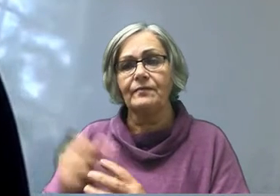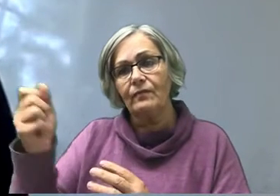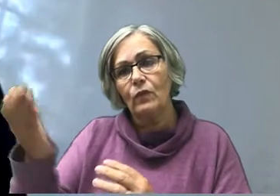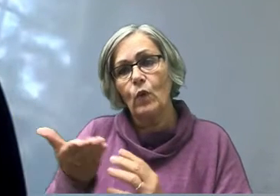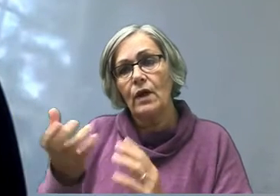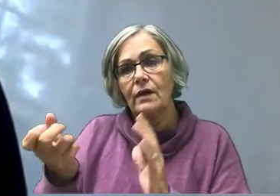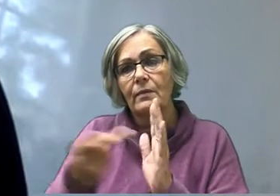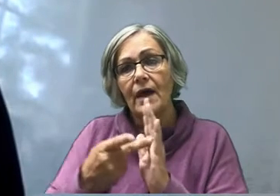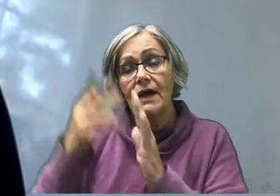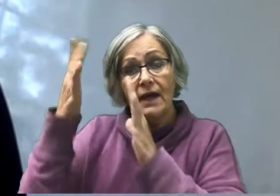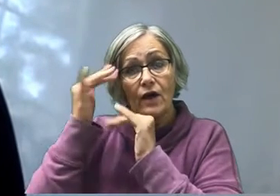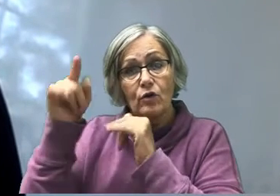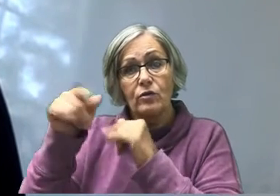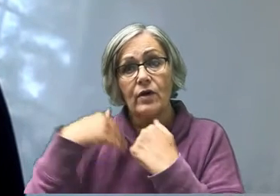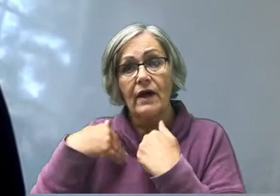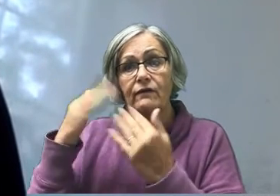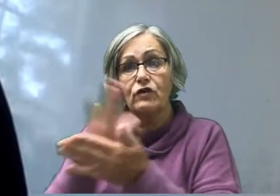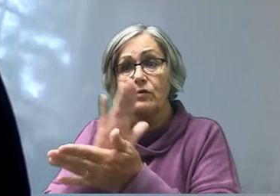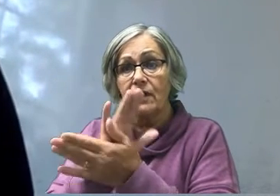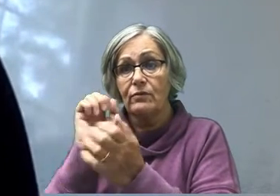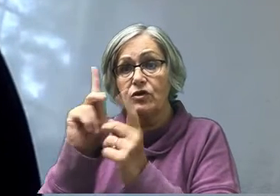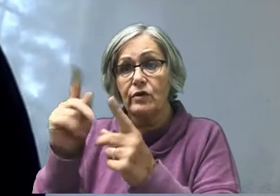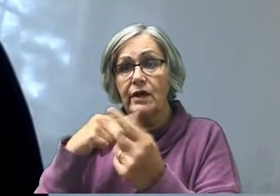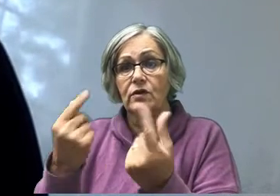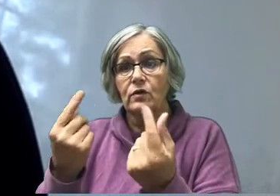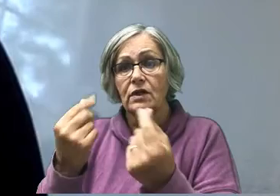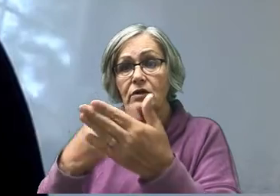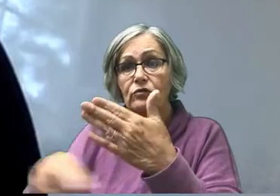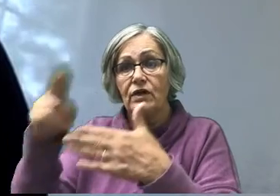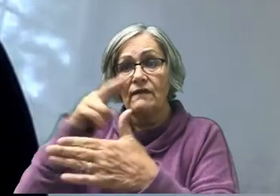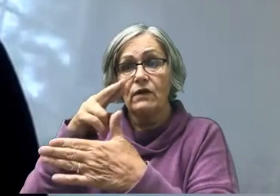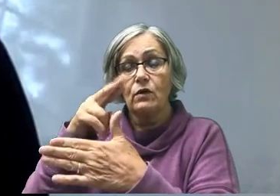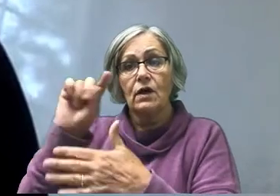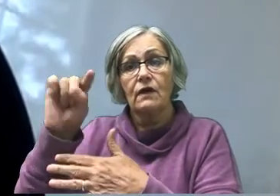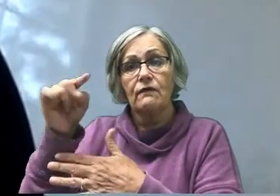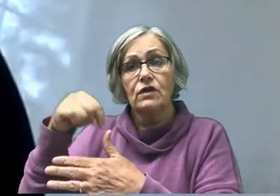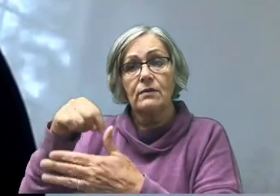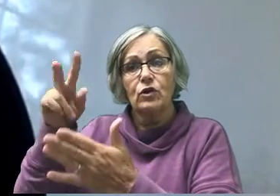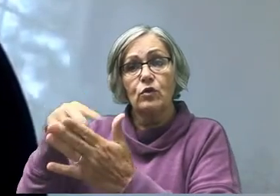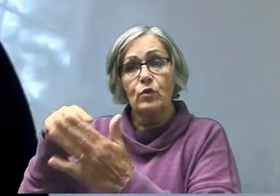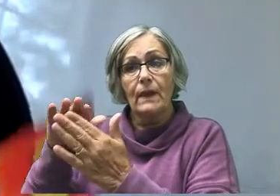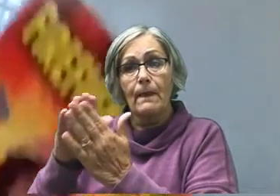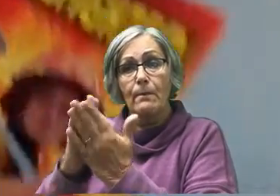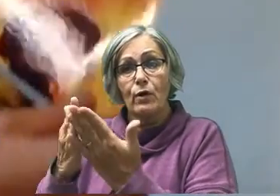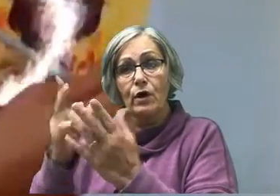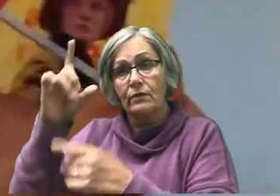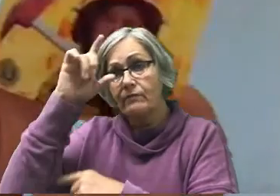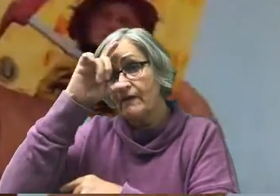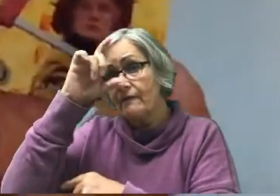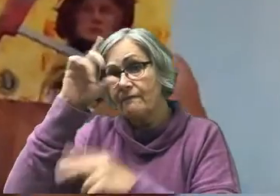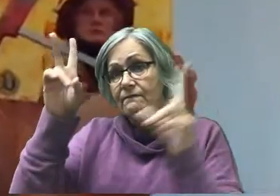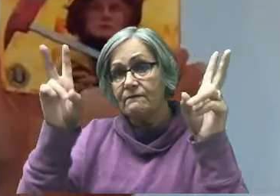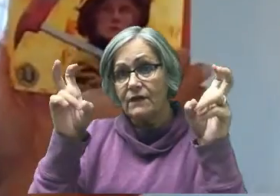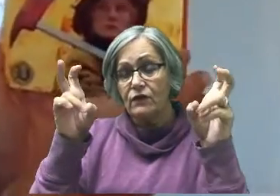All right, welcome back. So I hope everybody has their papers, okay, so we can do a little bit of a review. First, I'm going to read this book to you